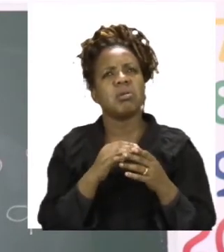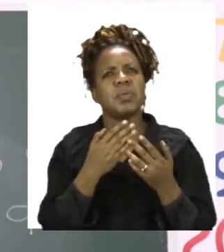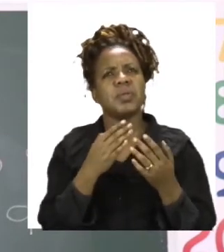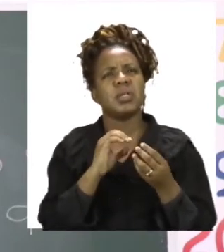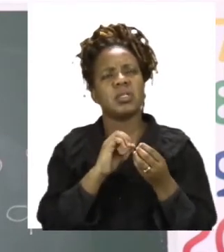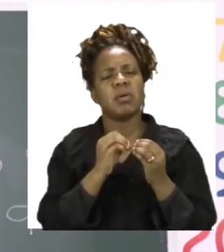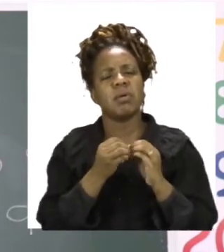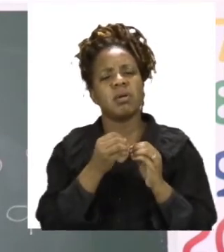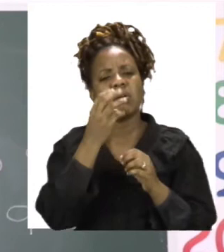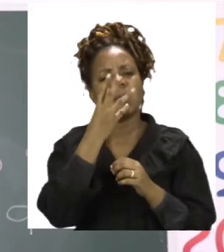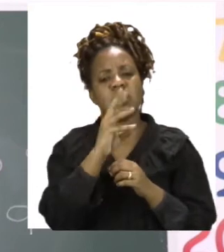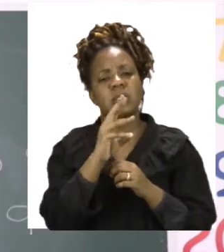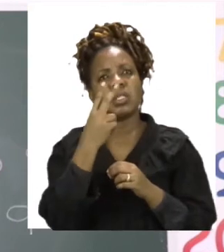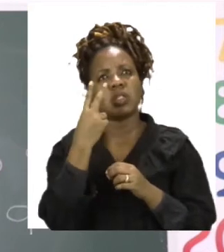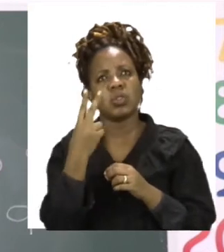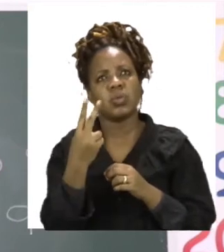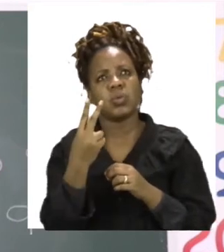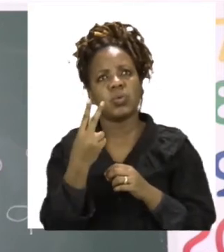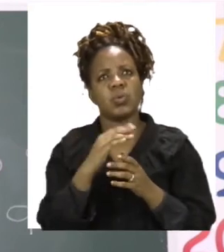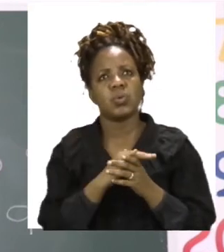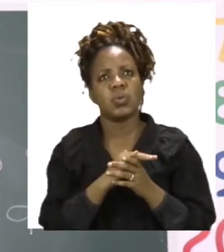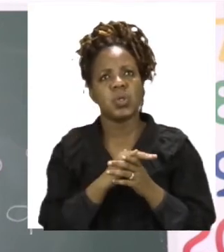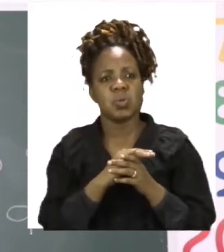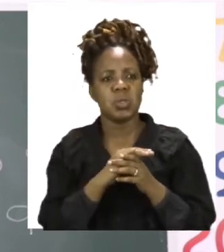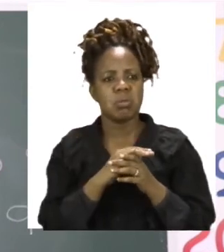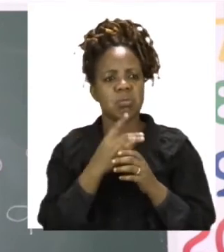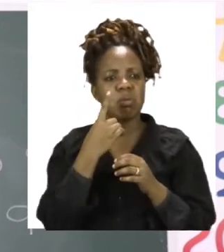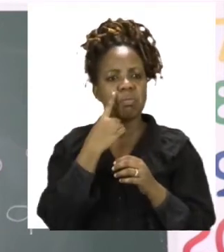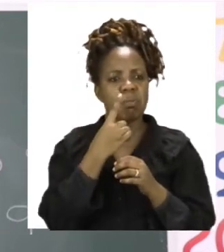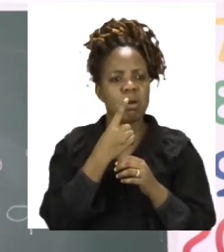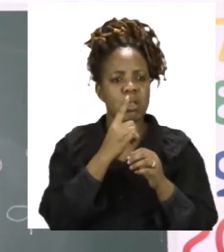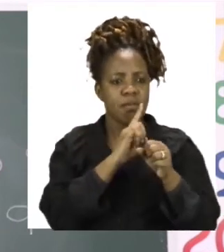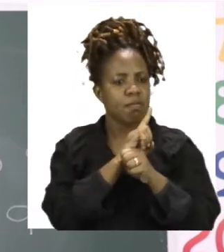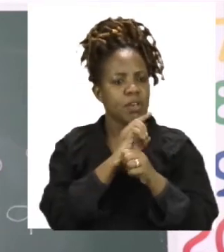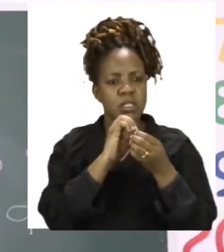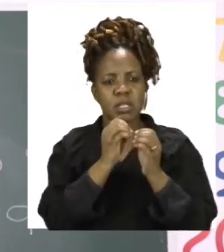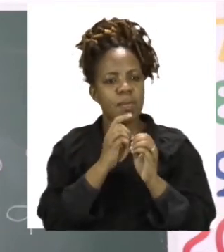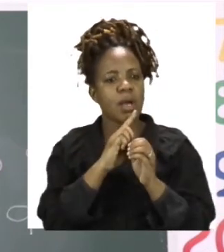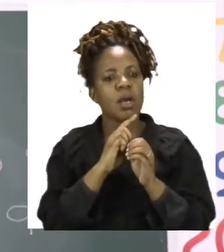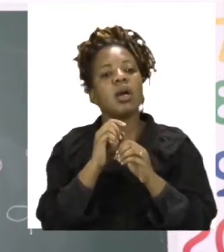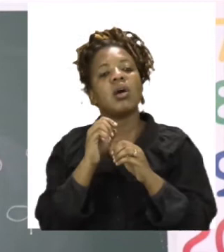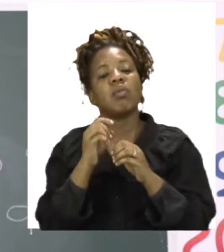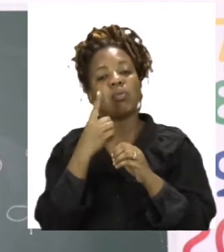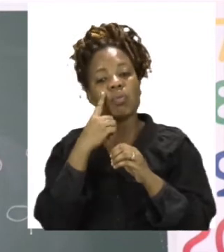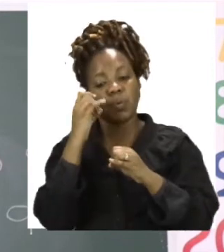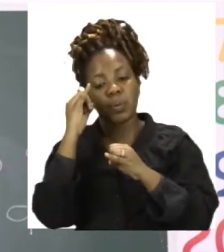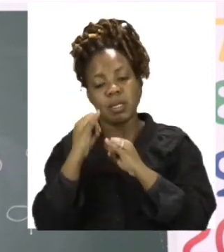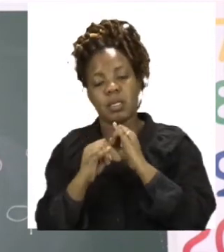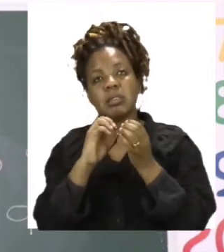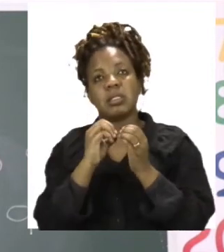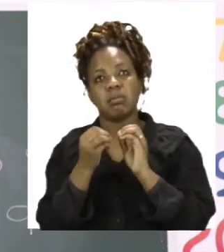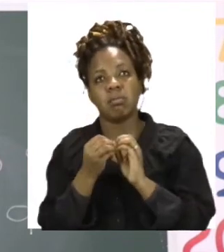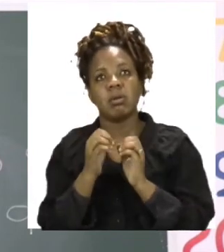62, we are not looking at the 6, but we are looking at the 2.